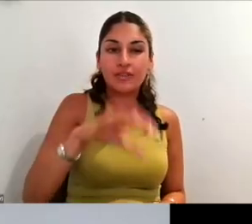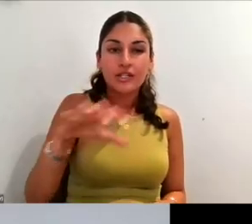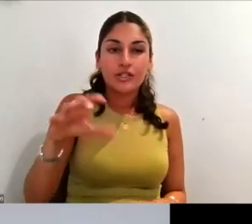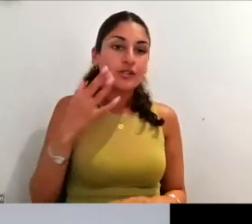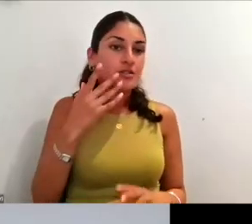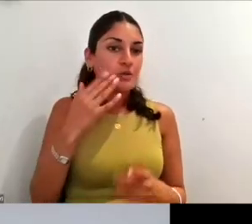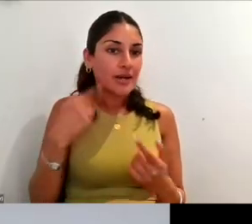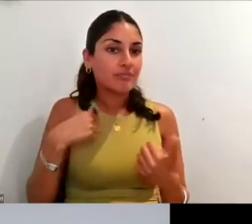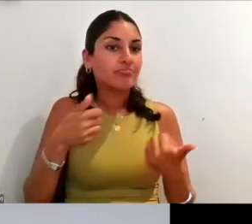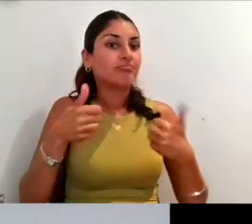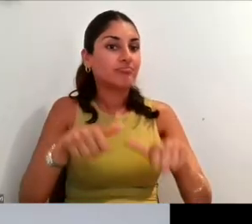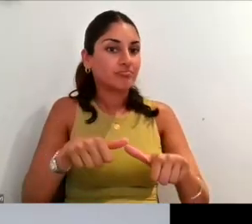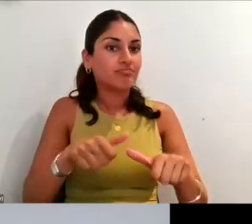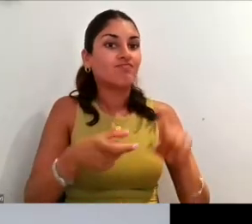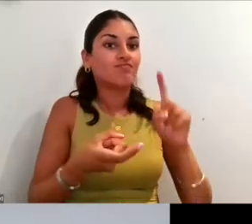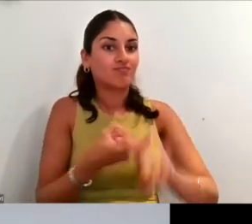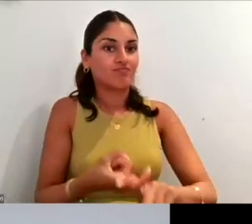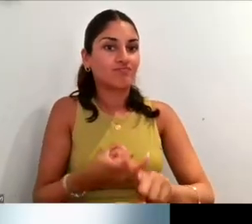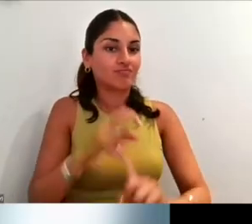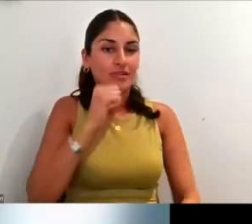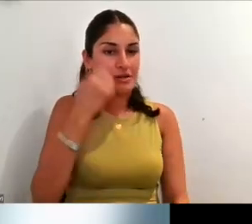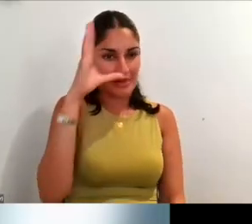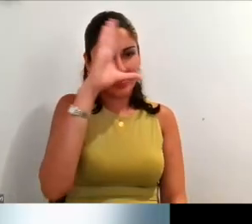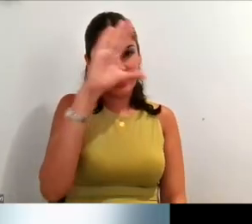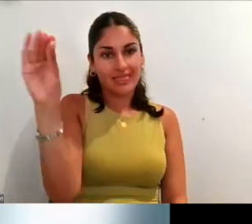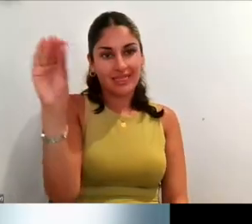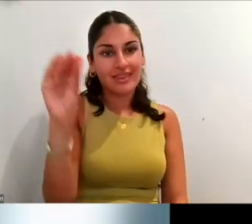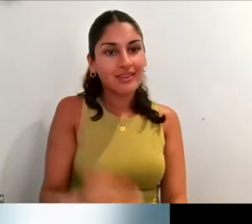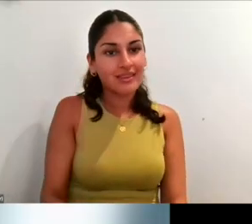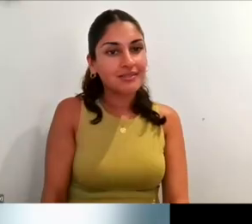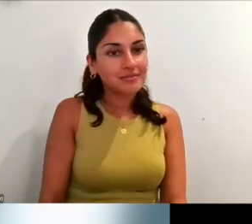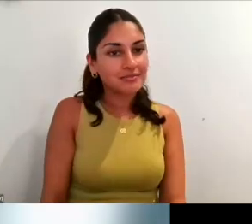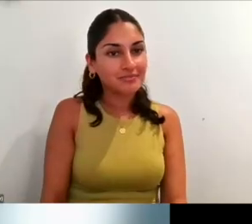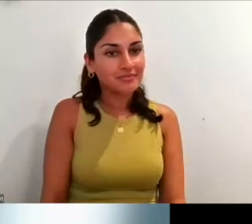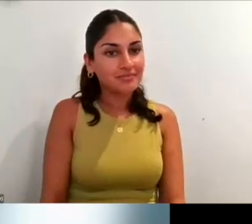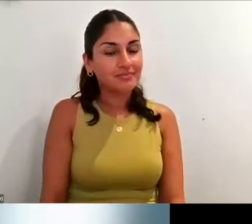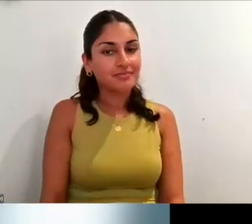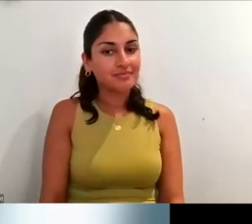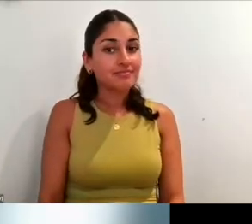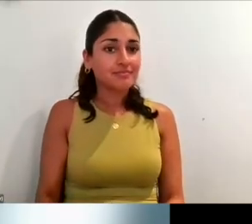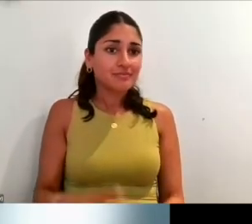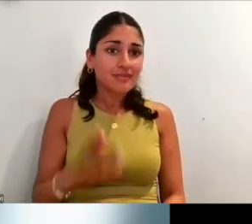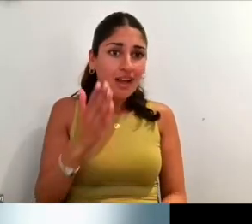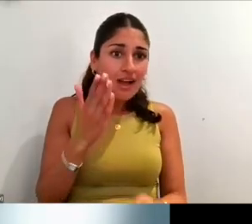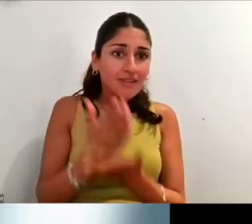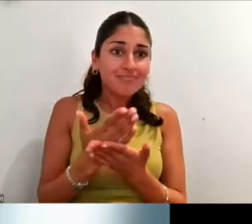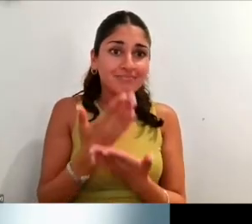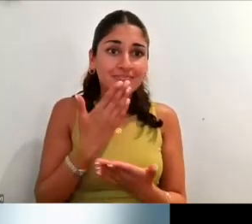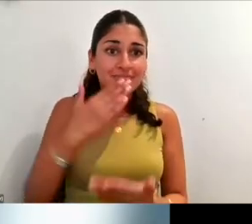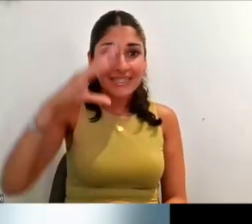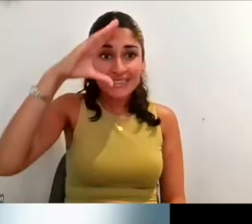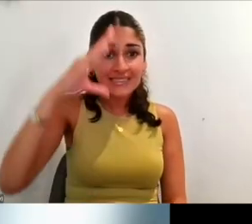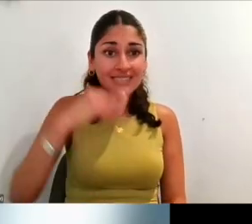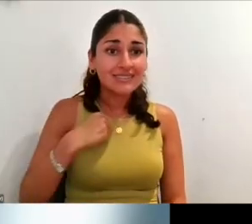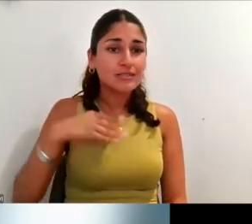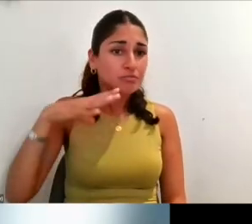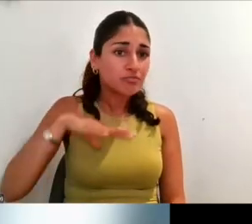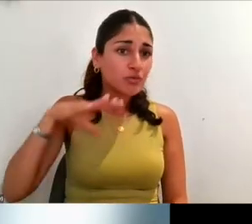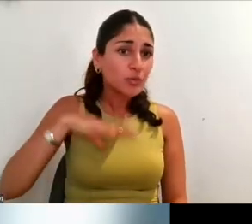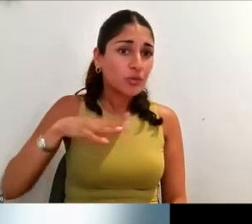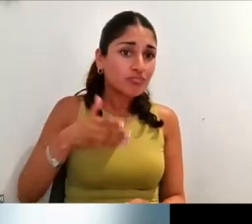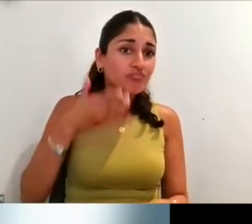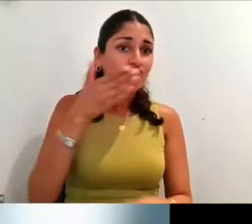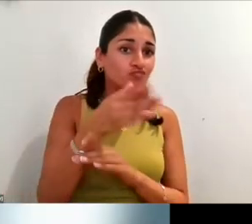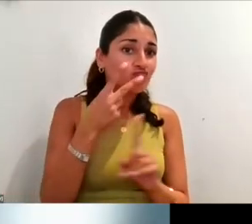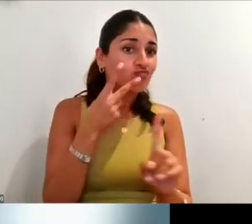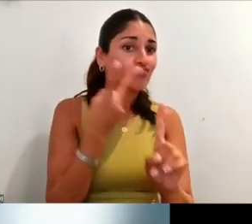I shall certainly pass it your way. Yes, please. I'm sure we all want to know exactly where you'll be performing, and so we